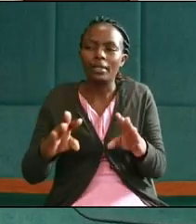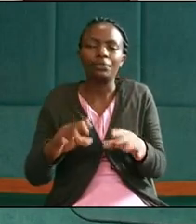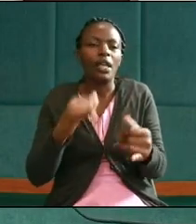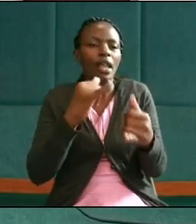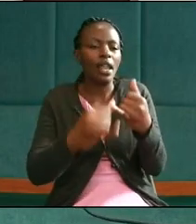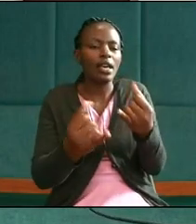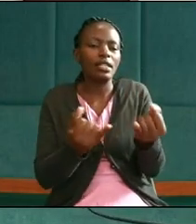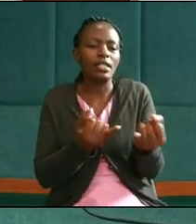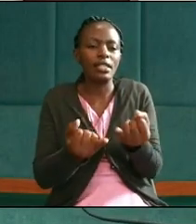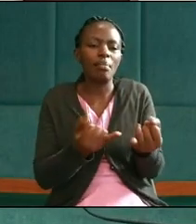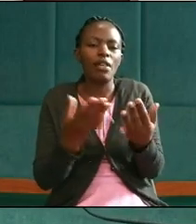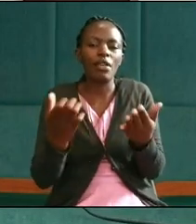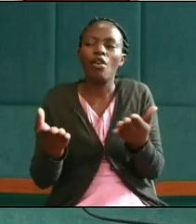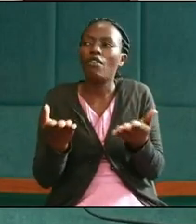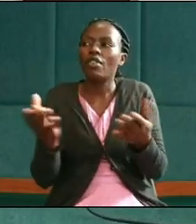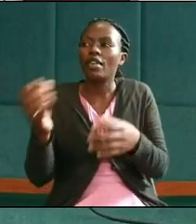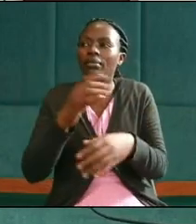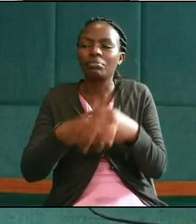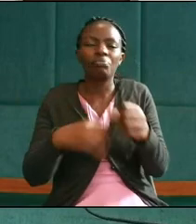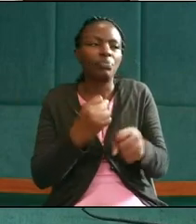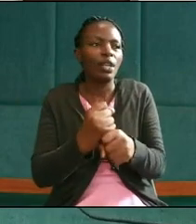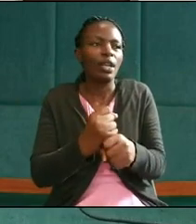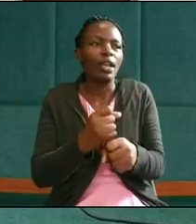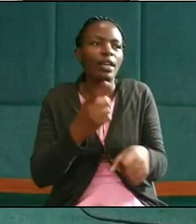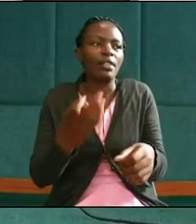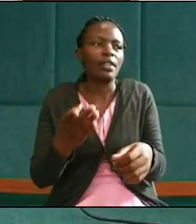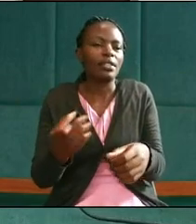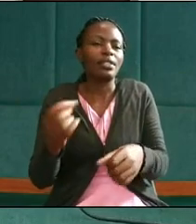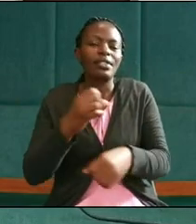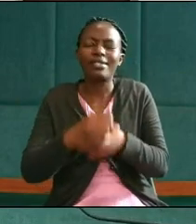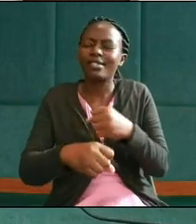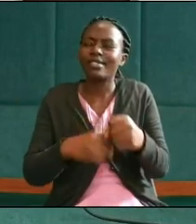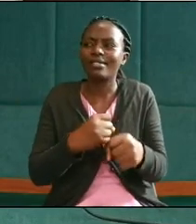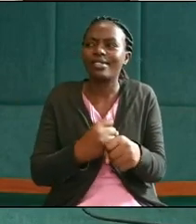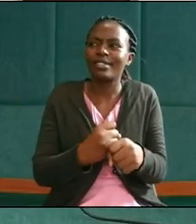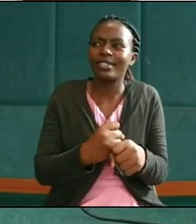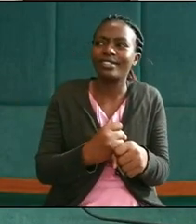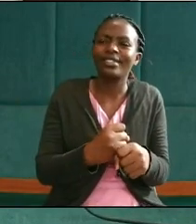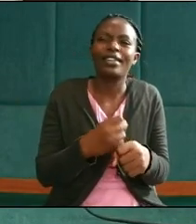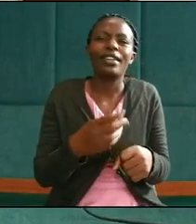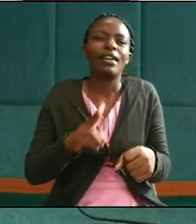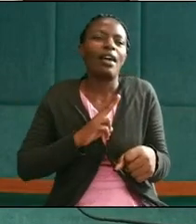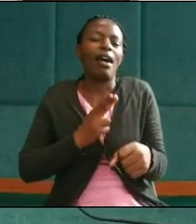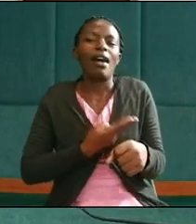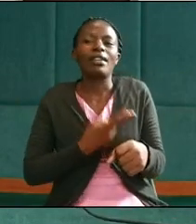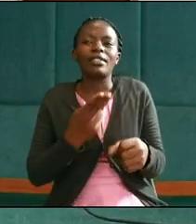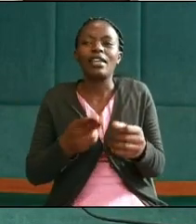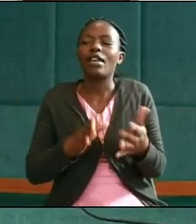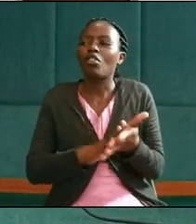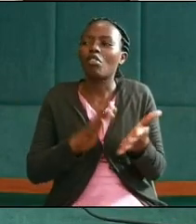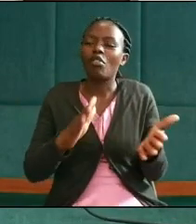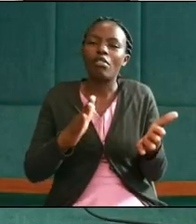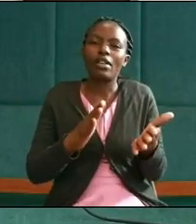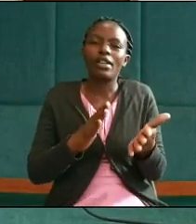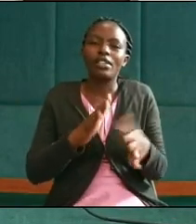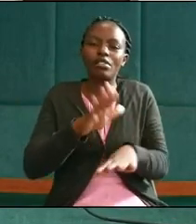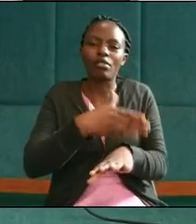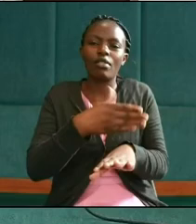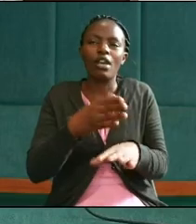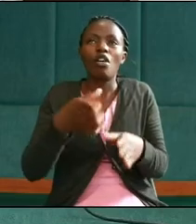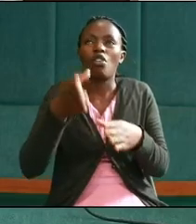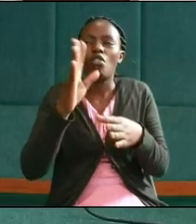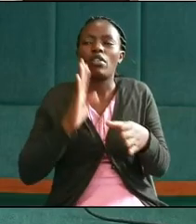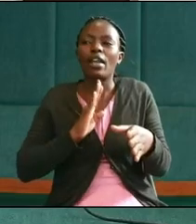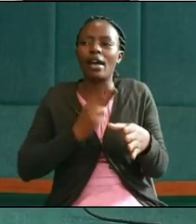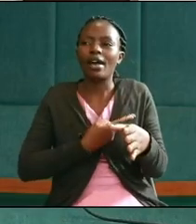year? And what a year it has been. We as the glorious Chorale, we are thankful that God has given us this opportunity to close the